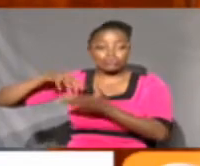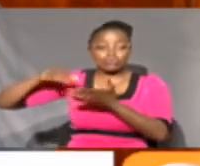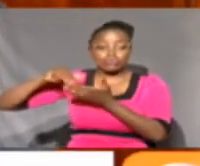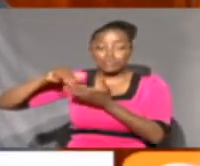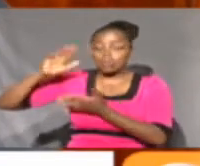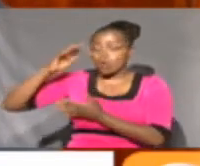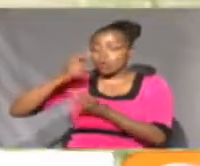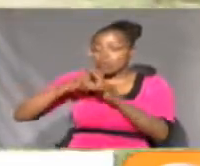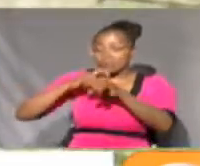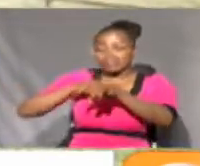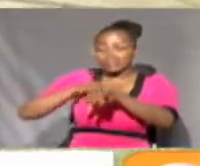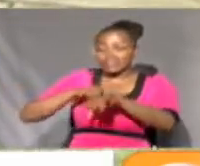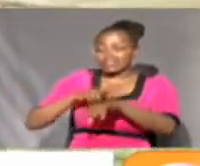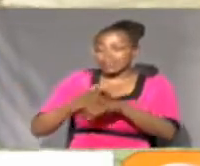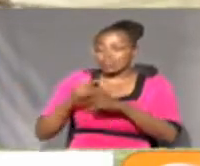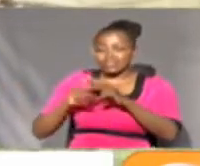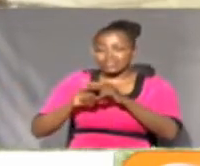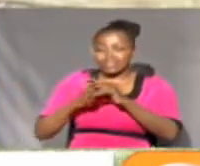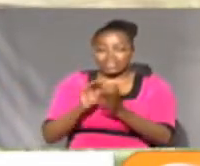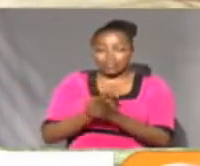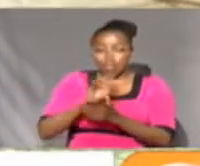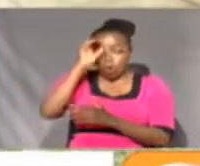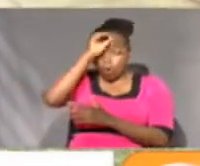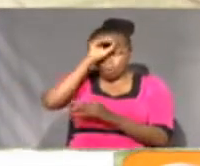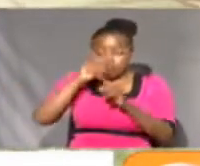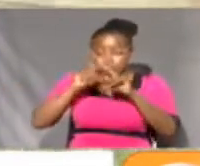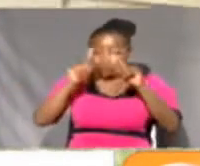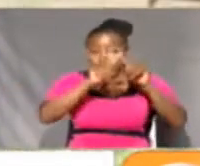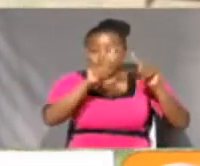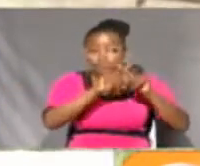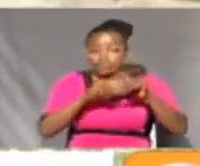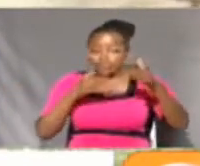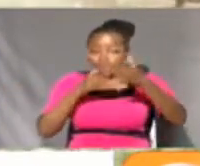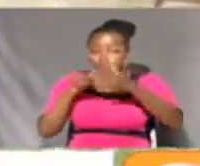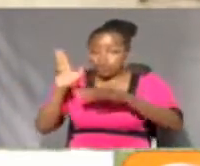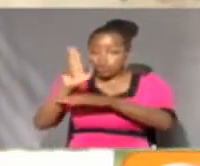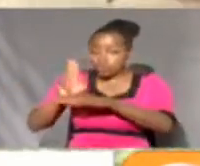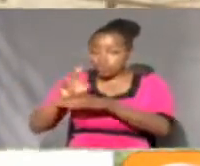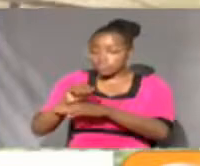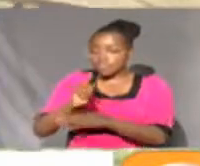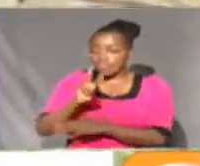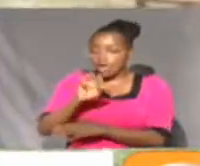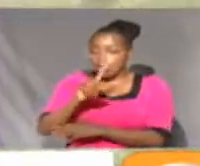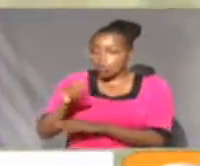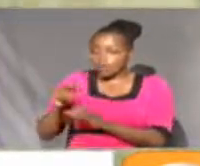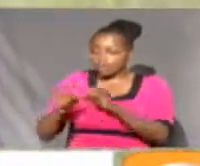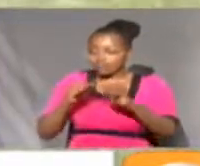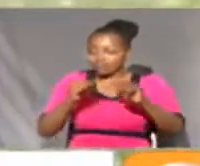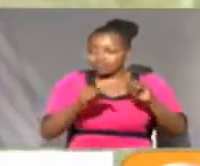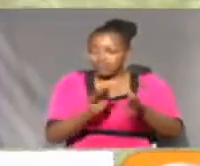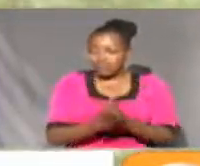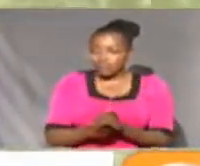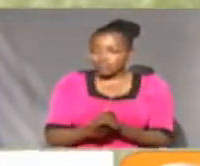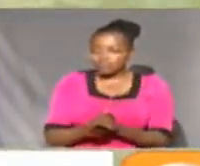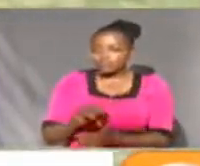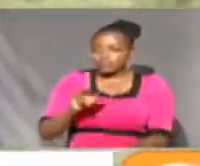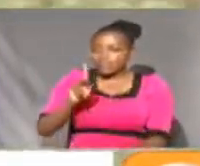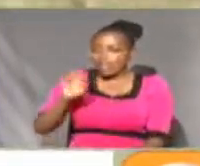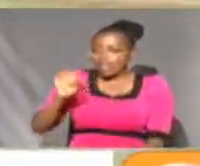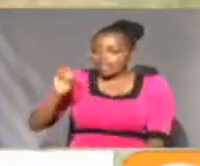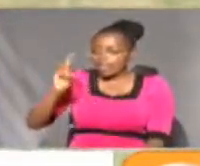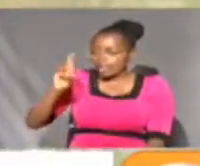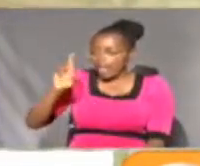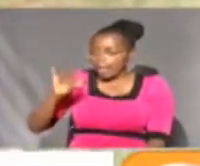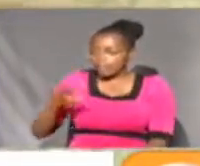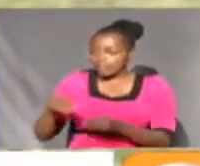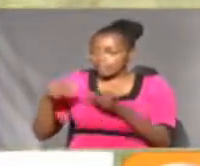time when we started. A number of European Union countries have banned the use of the controversial weed killer. The Kenya Medical Research Institute will release an